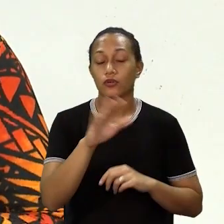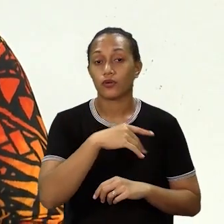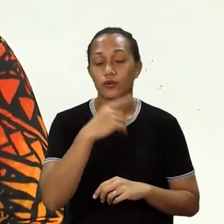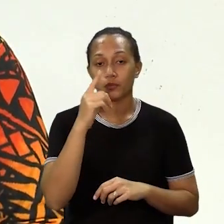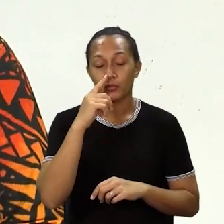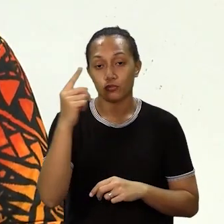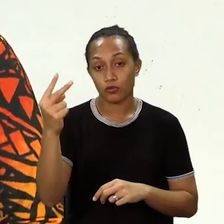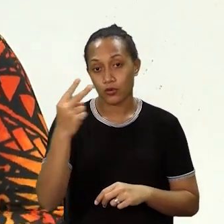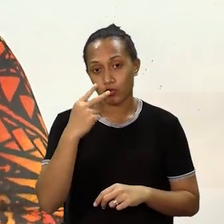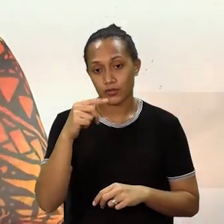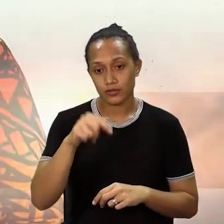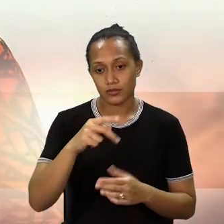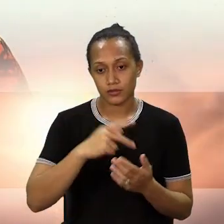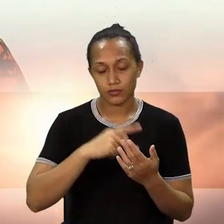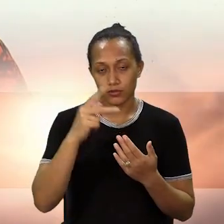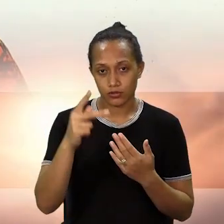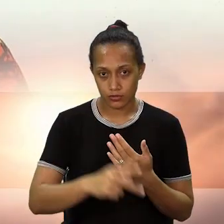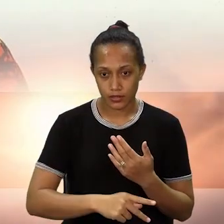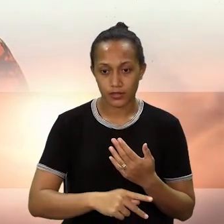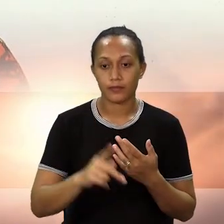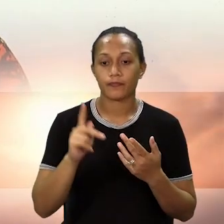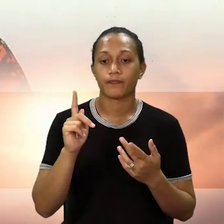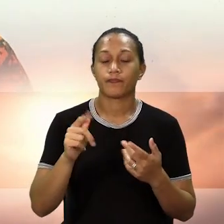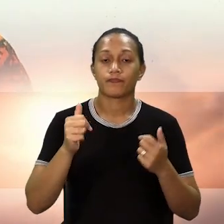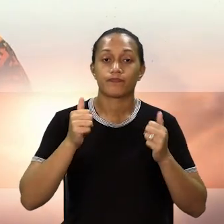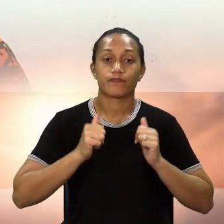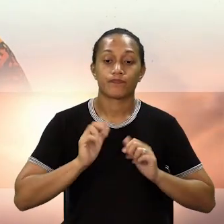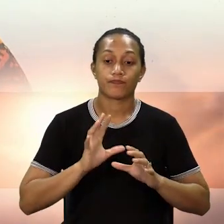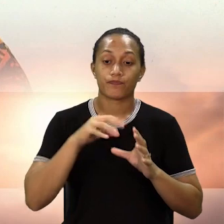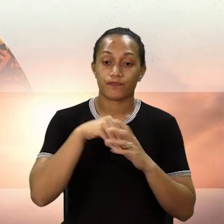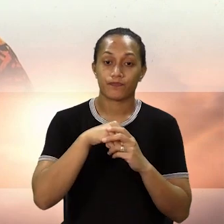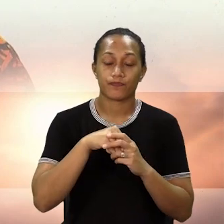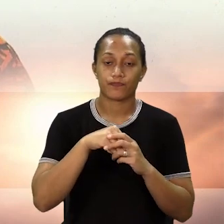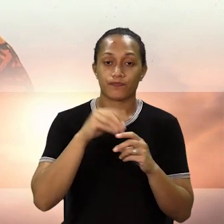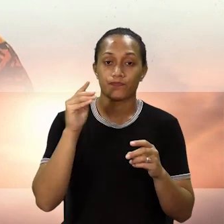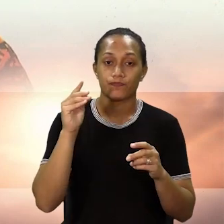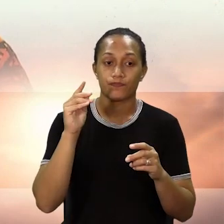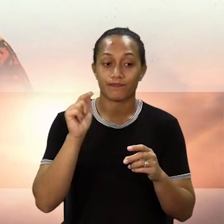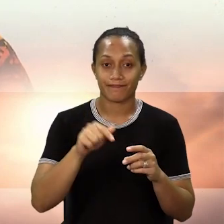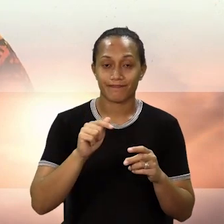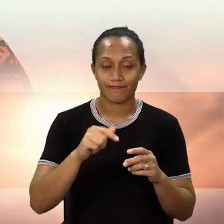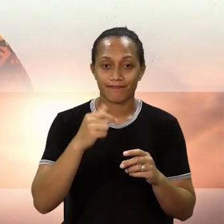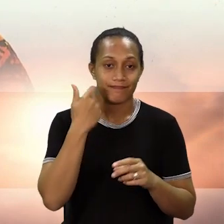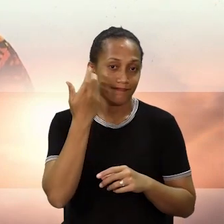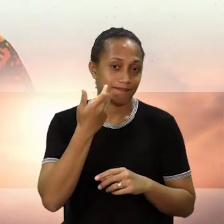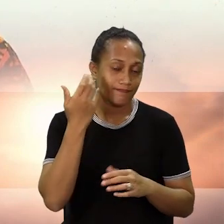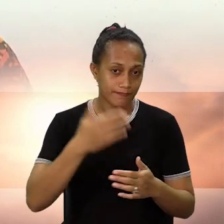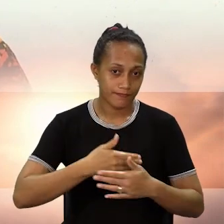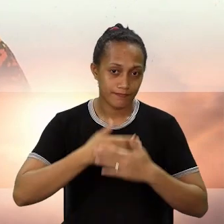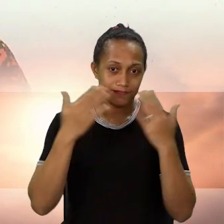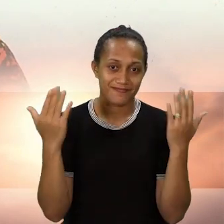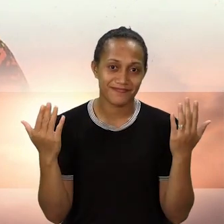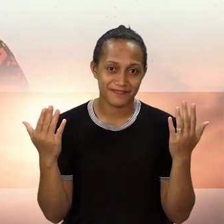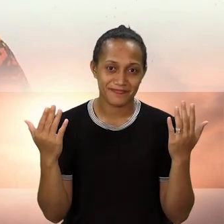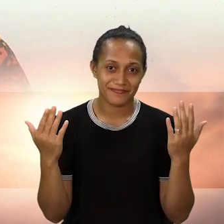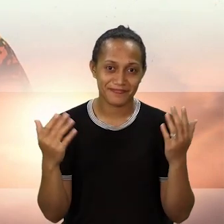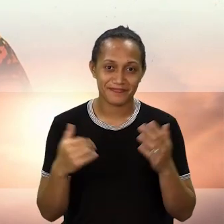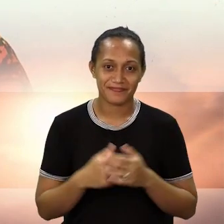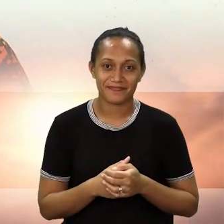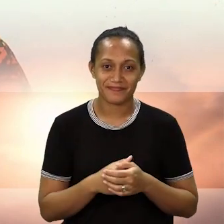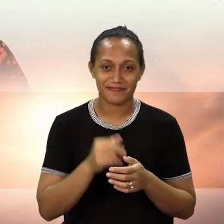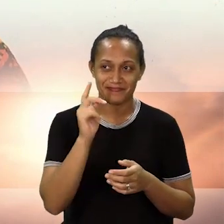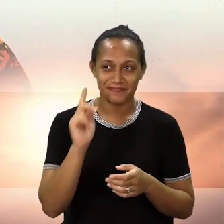teachers, parents, and all the viewers who are always take a time joining our program or our Laos program every